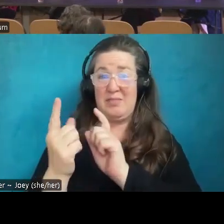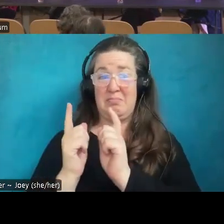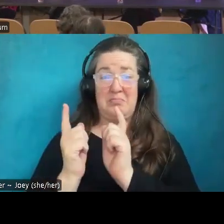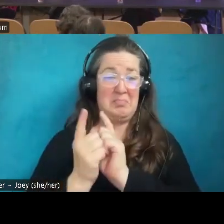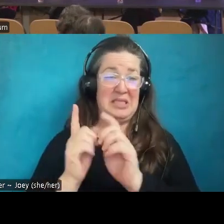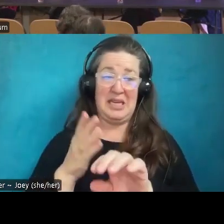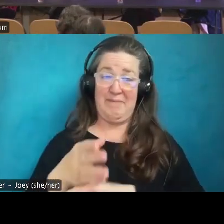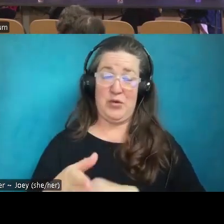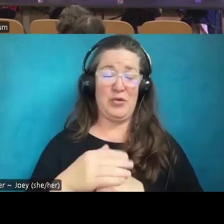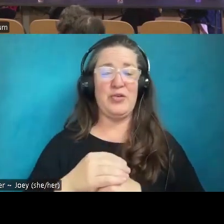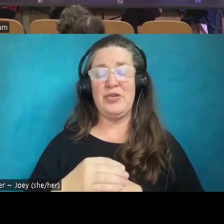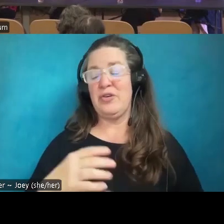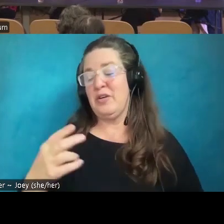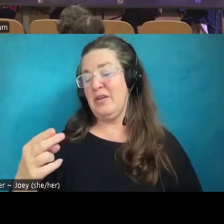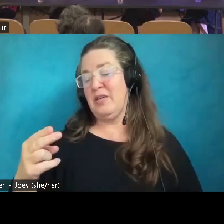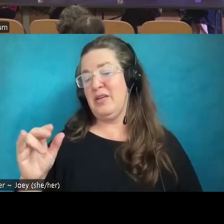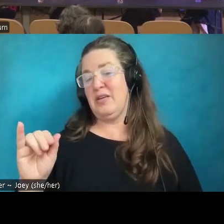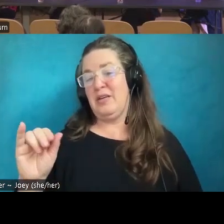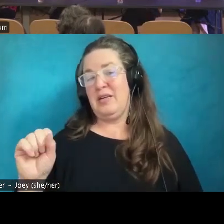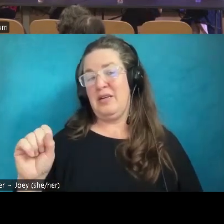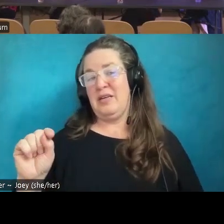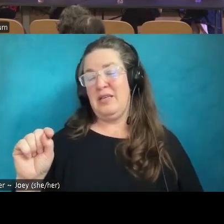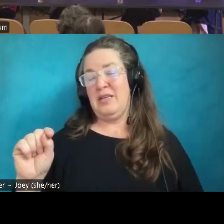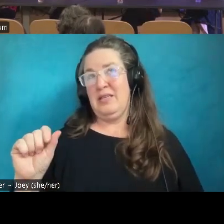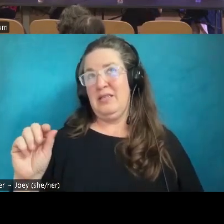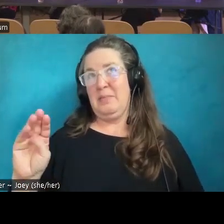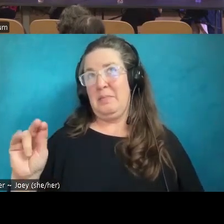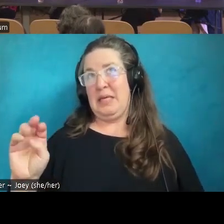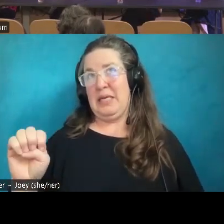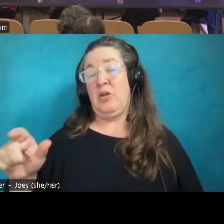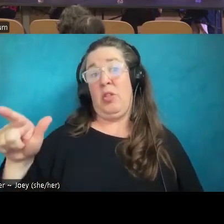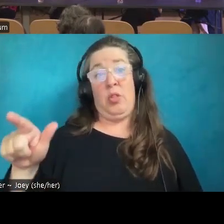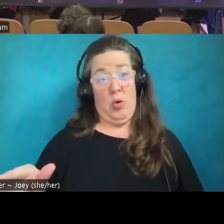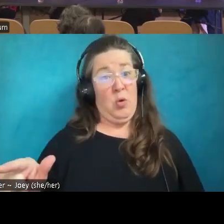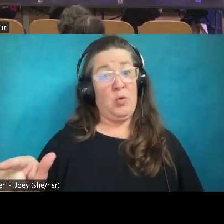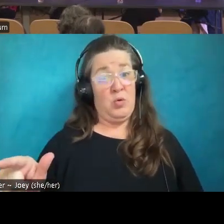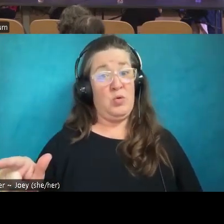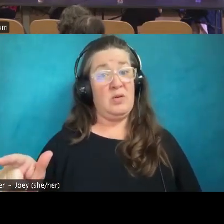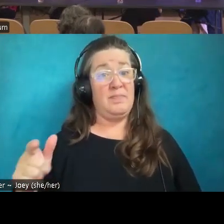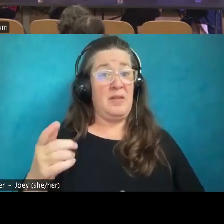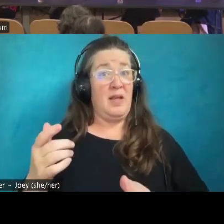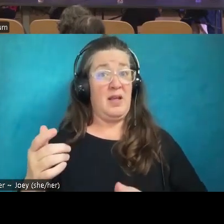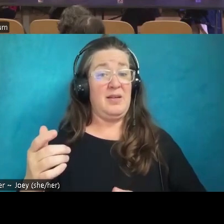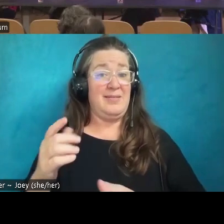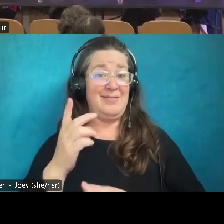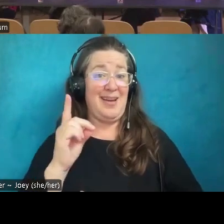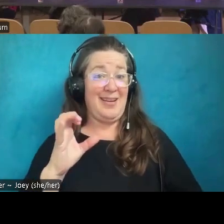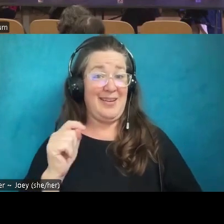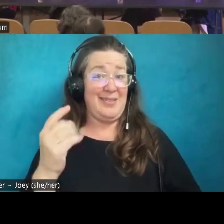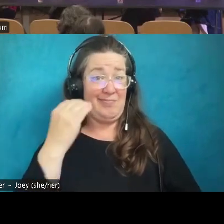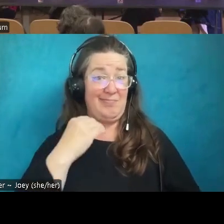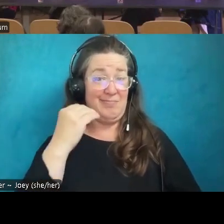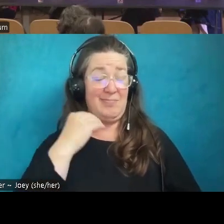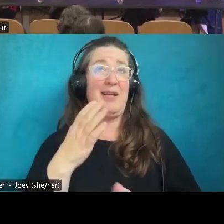But low histamine diets are also really helpful for some people. But again, there's no